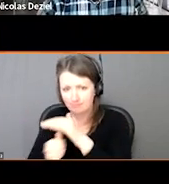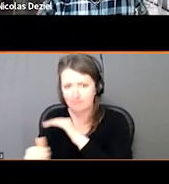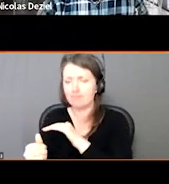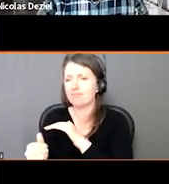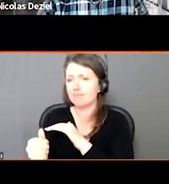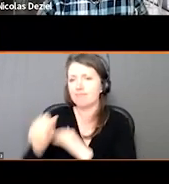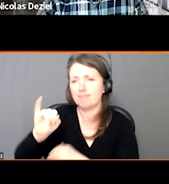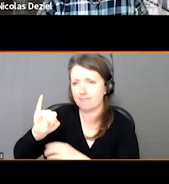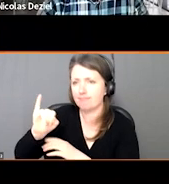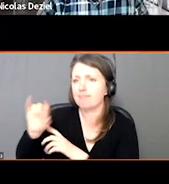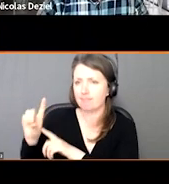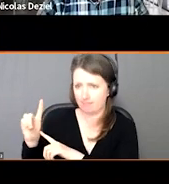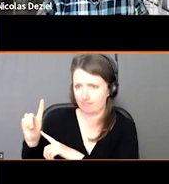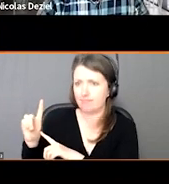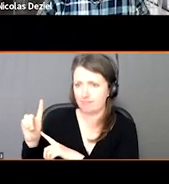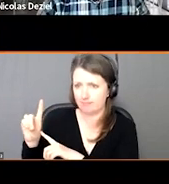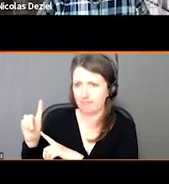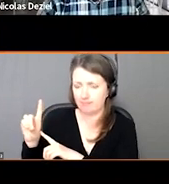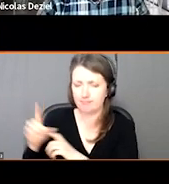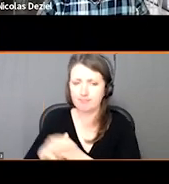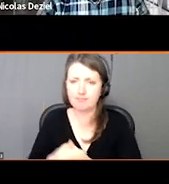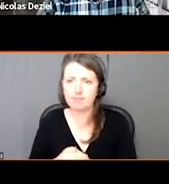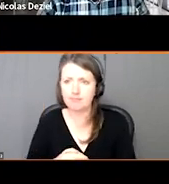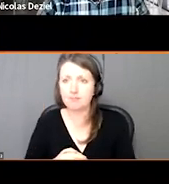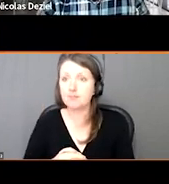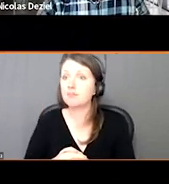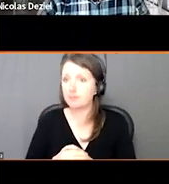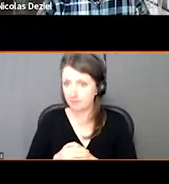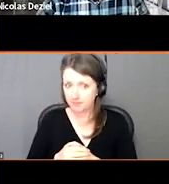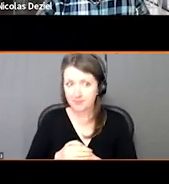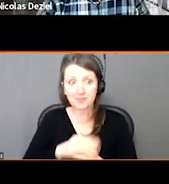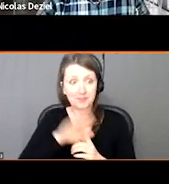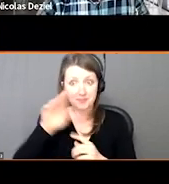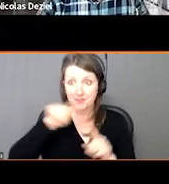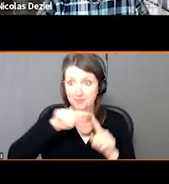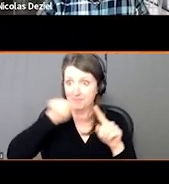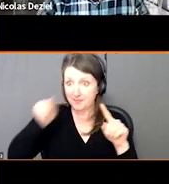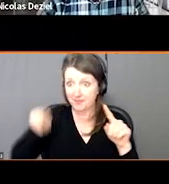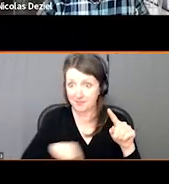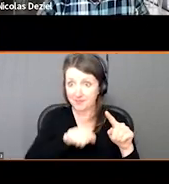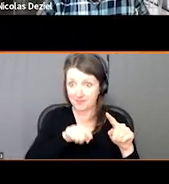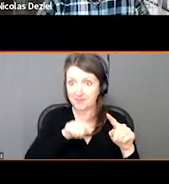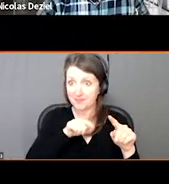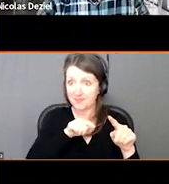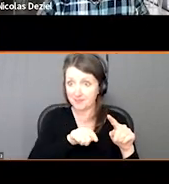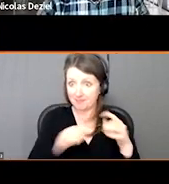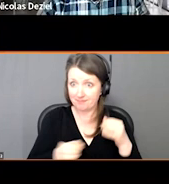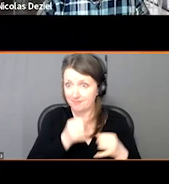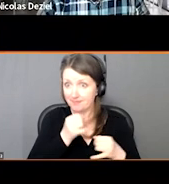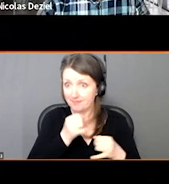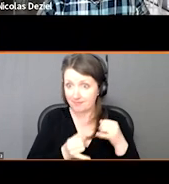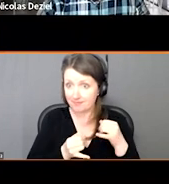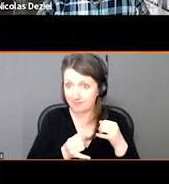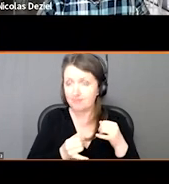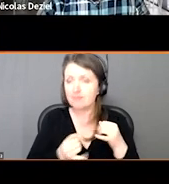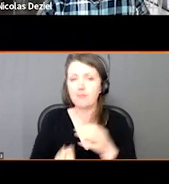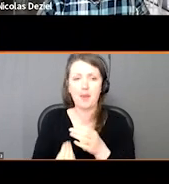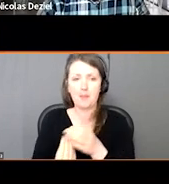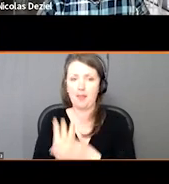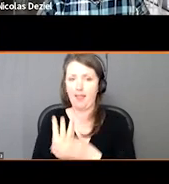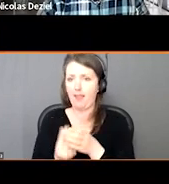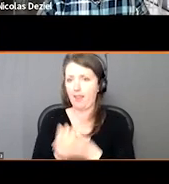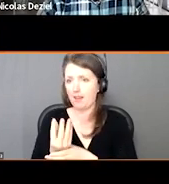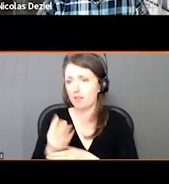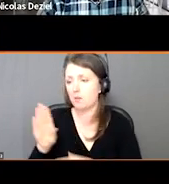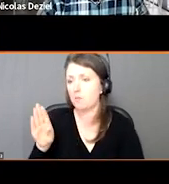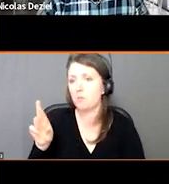an industrial design. And to complete the loop of the different IP rights that you see on screen, there are plant breeders' rights.